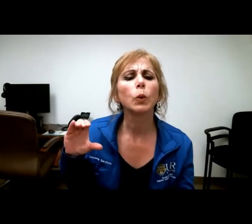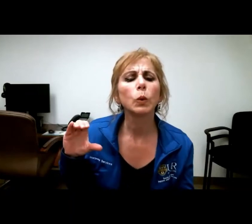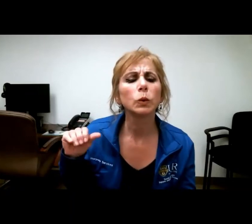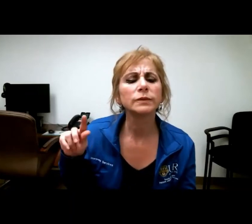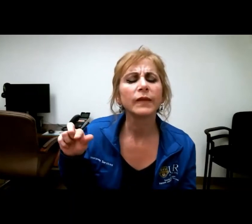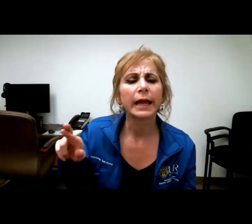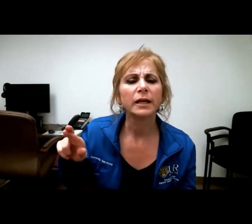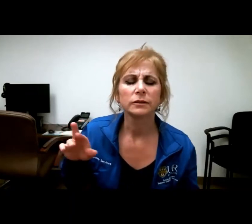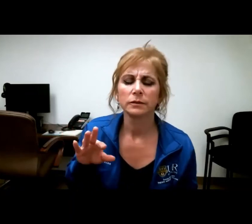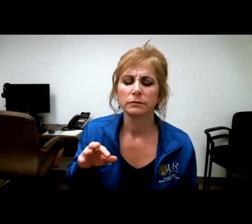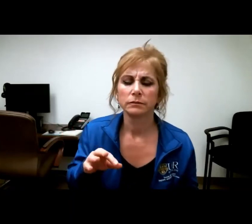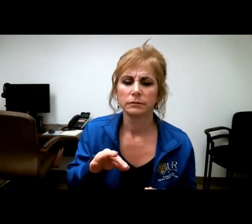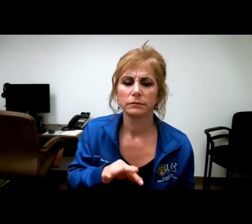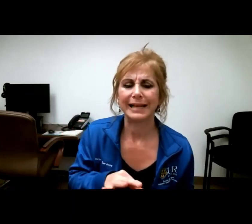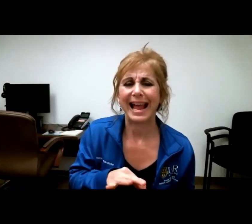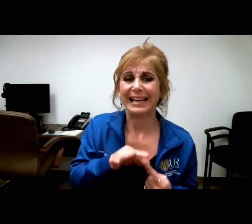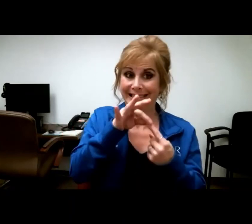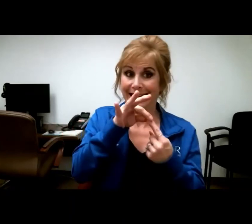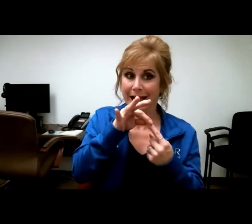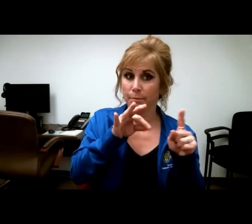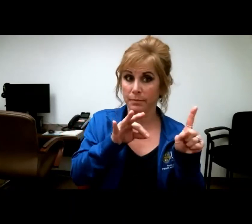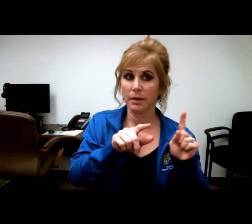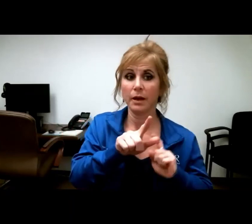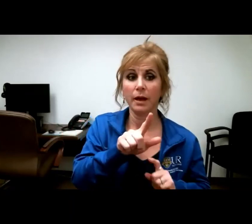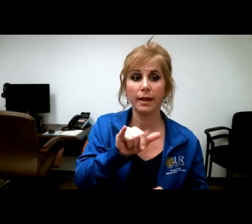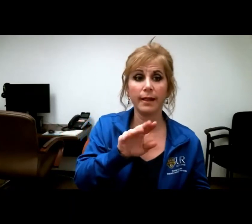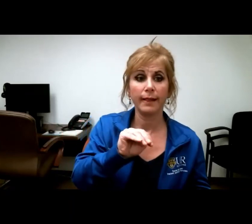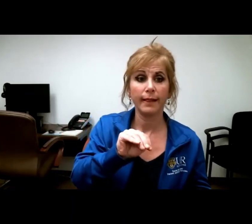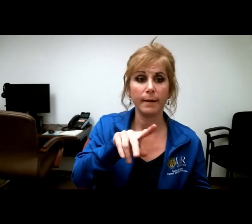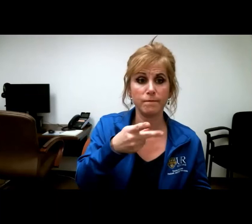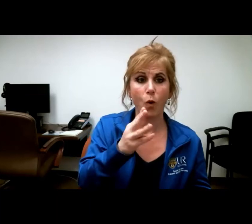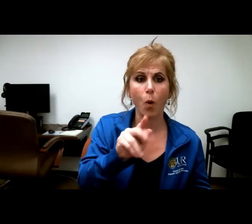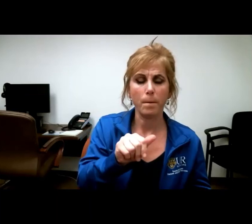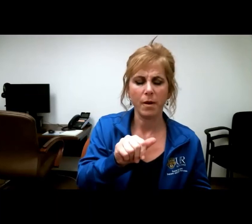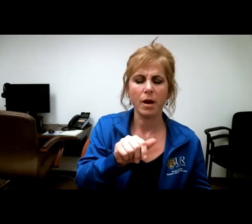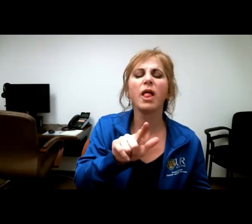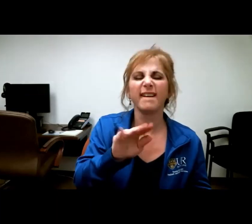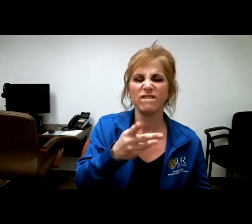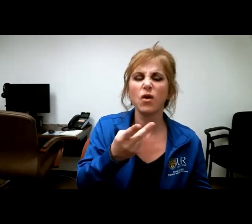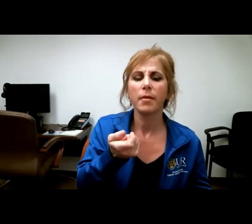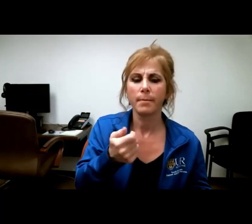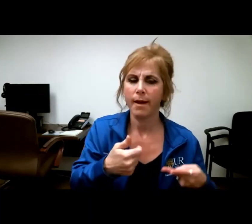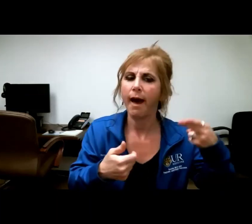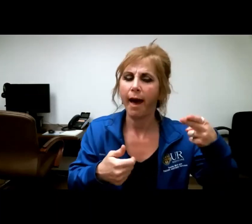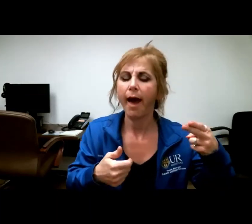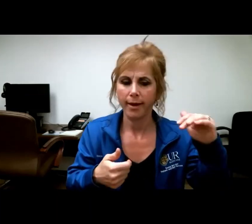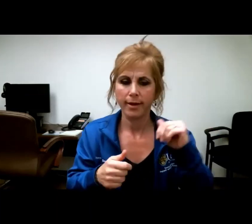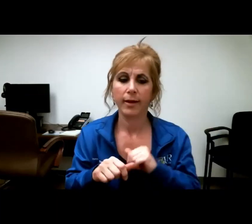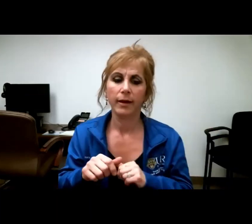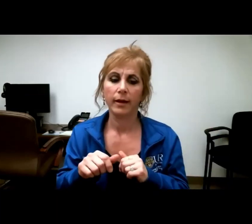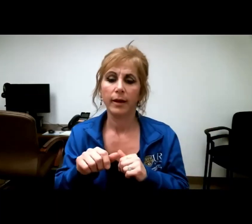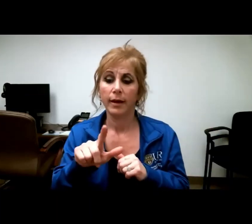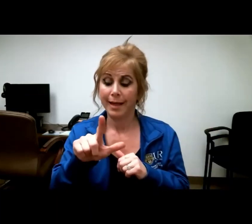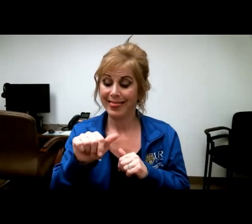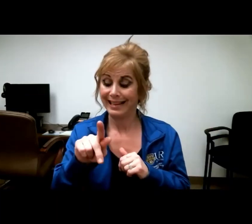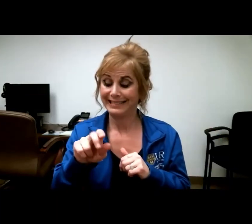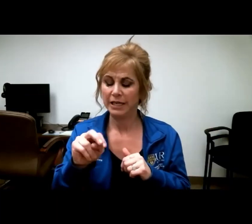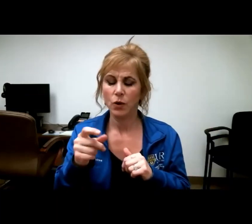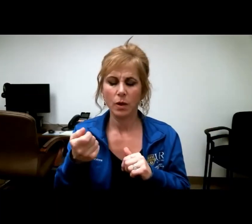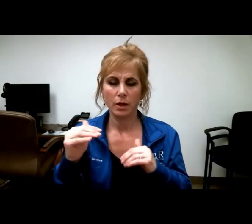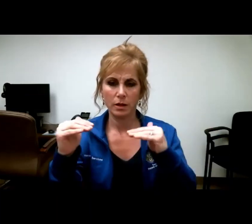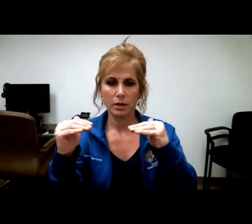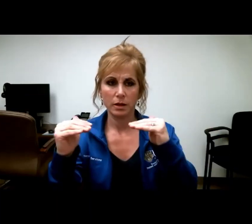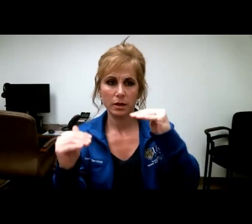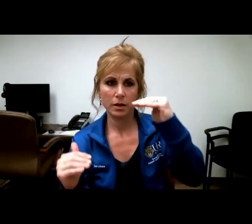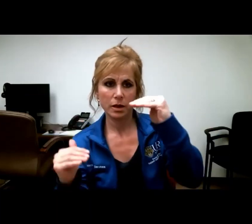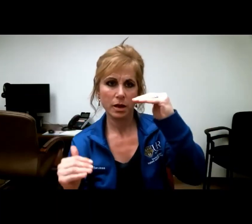lymphoma, is lower among Latinos than it is among African Americans. It's almost the